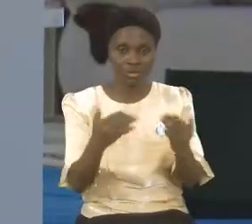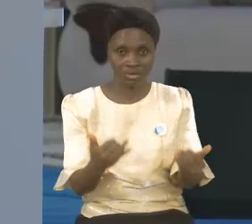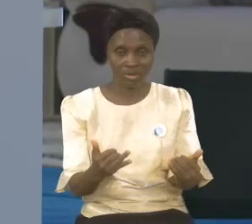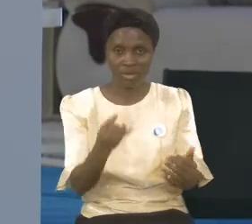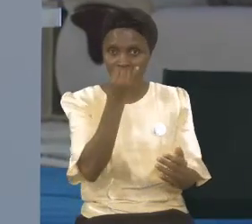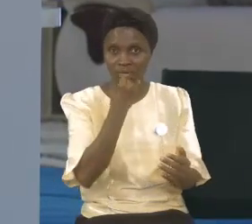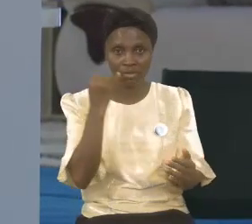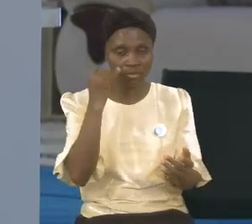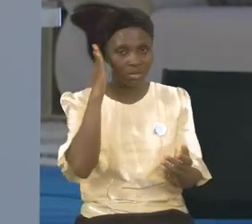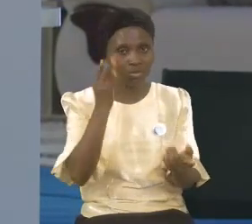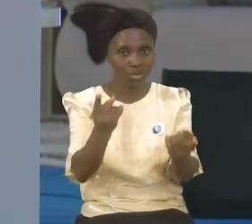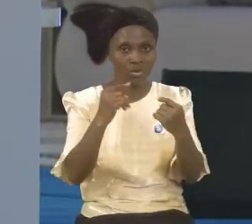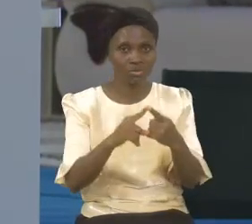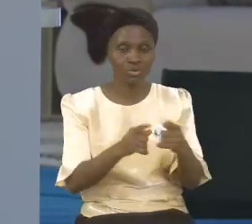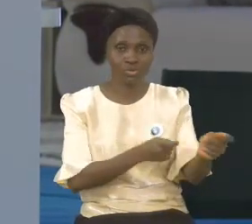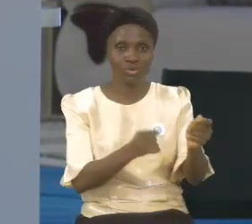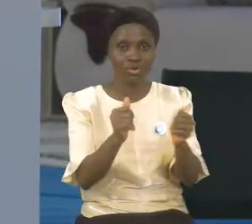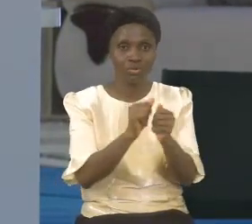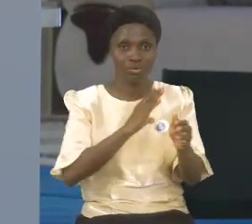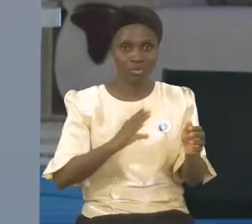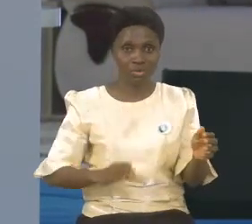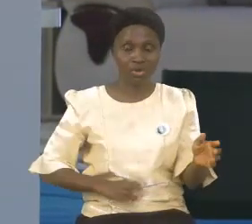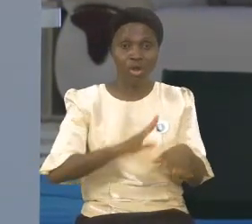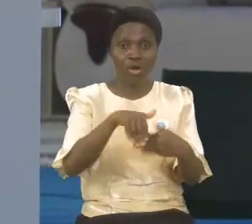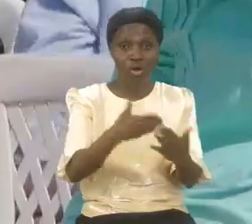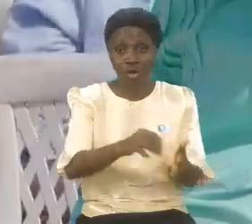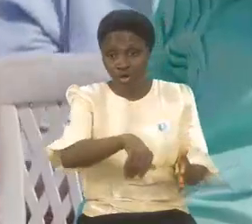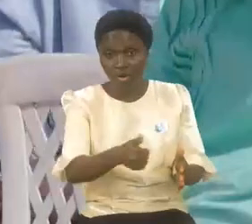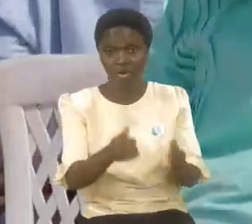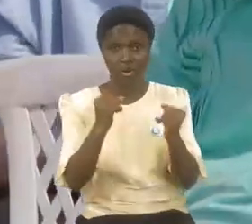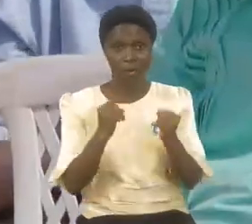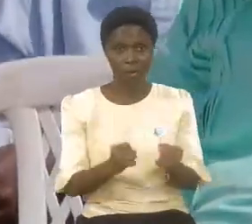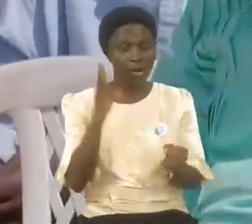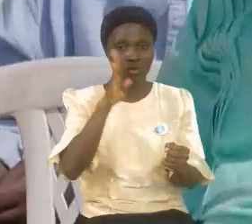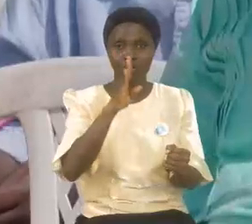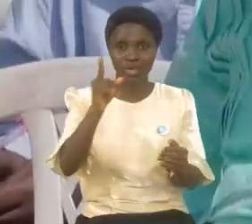powers that had been, they'll be crushed and canceled and dead.